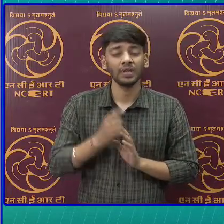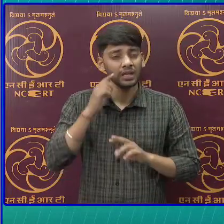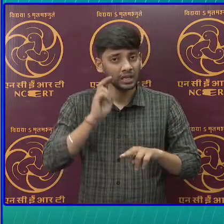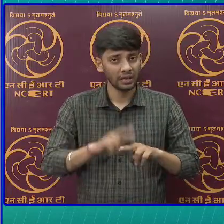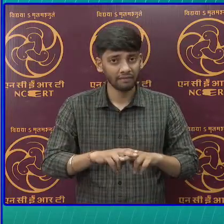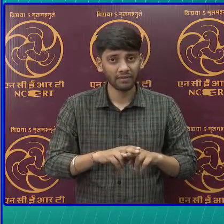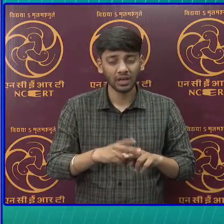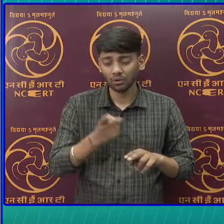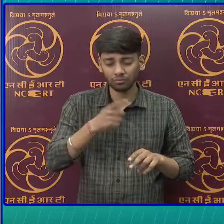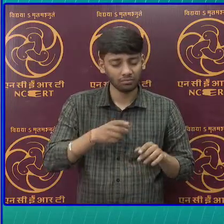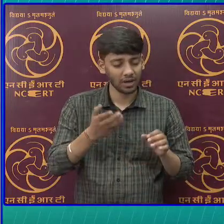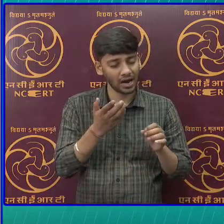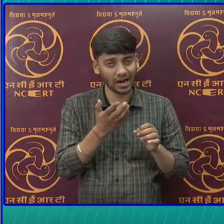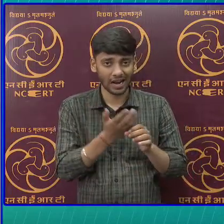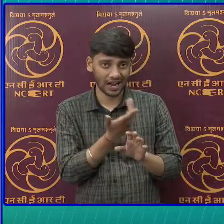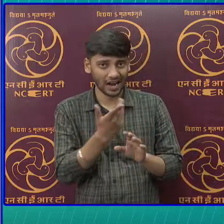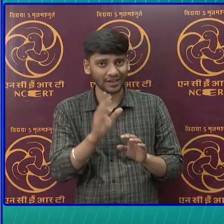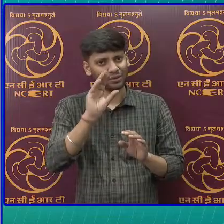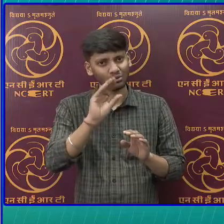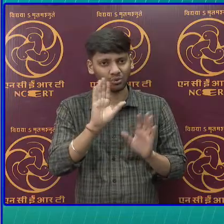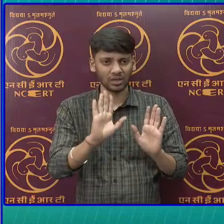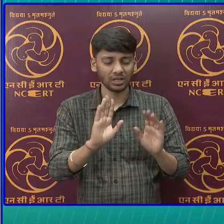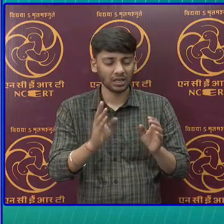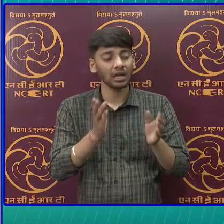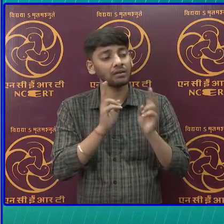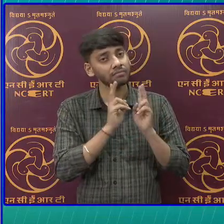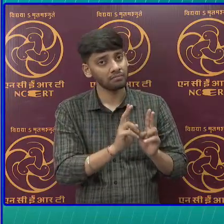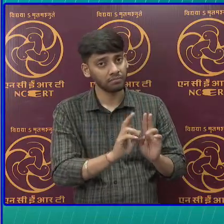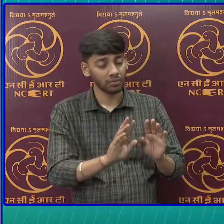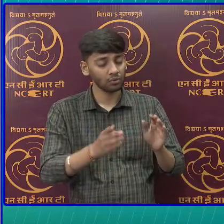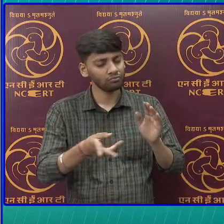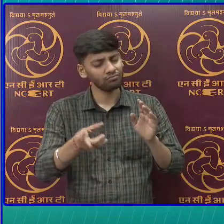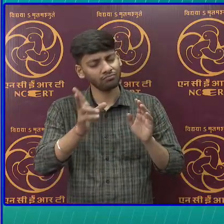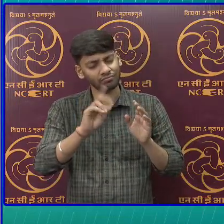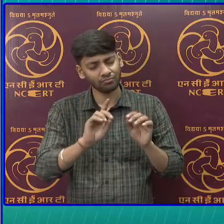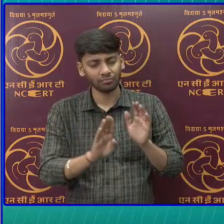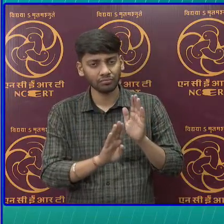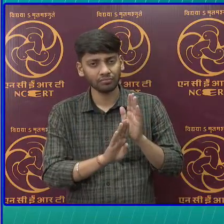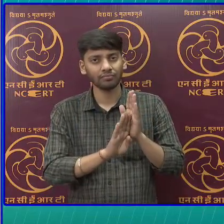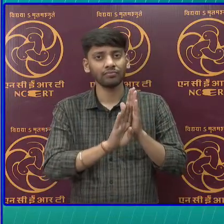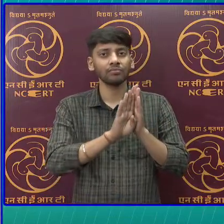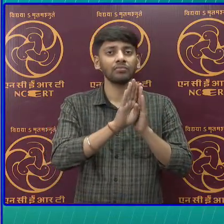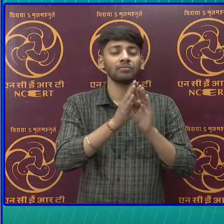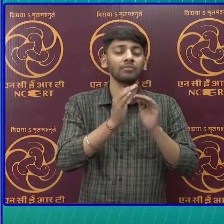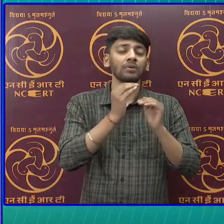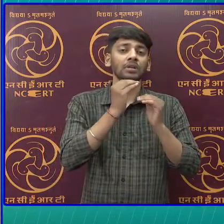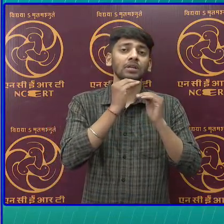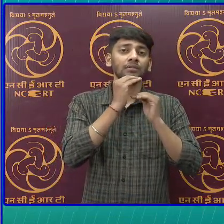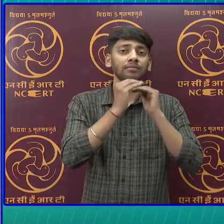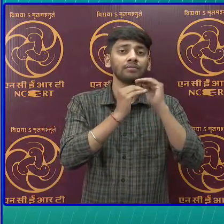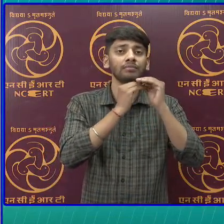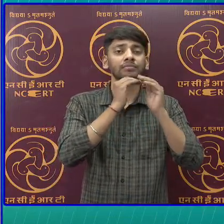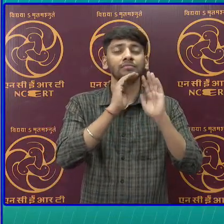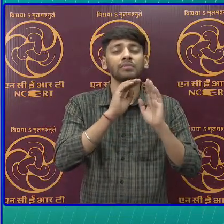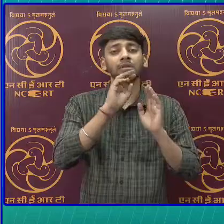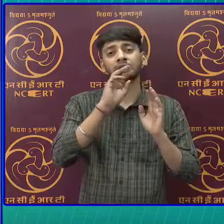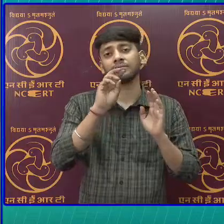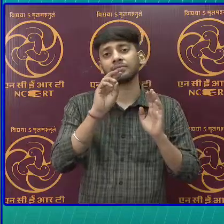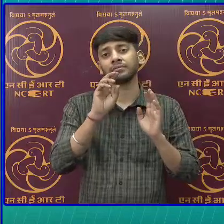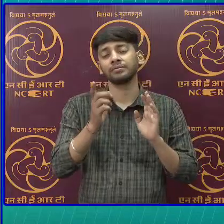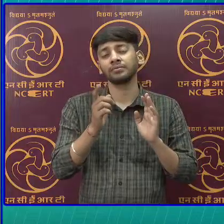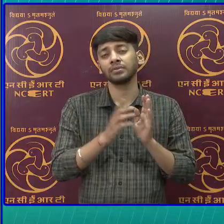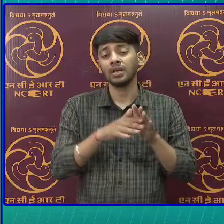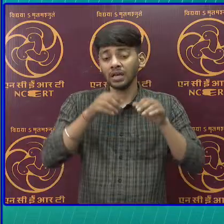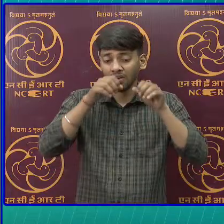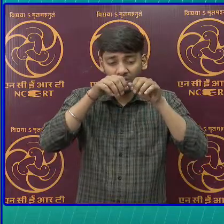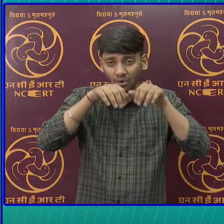unchecked, then it will take former size, okay? And it will regrow once again. Exactly. Yes. So here is the third stanza. No, the root is to